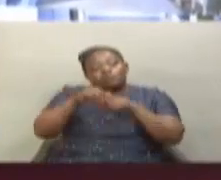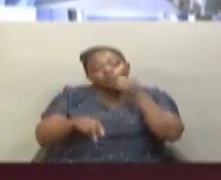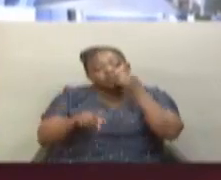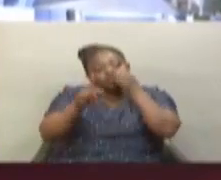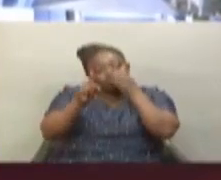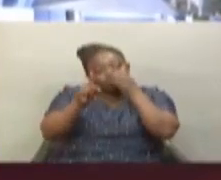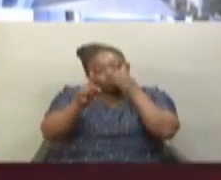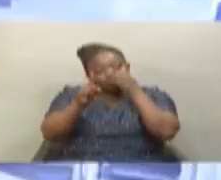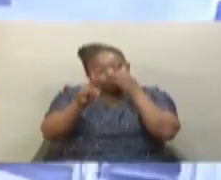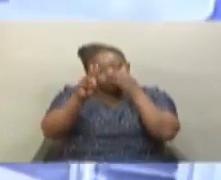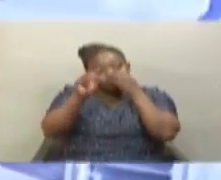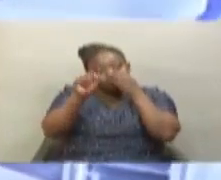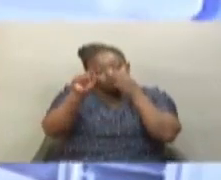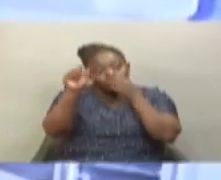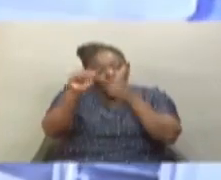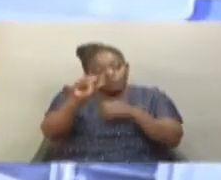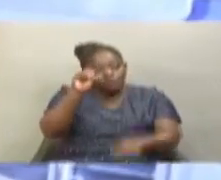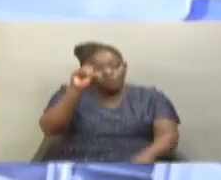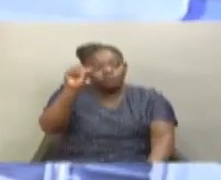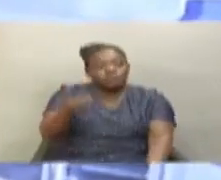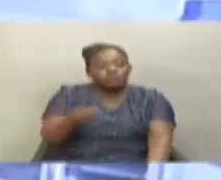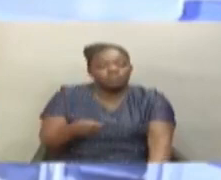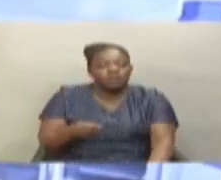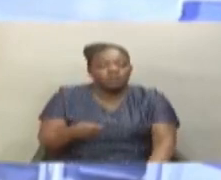kilowatts 6.